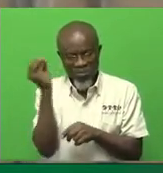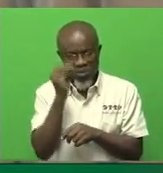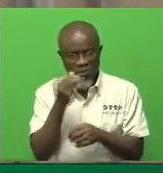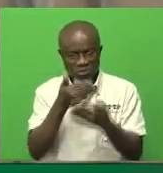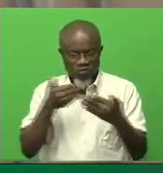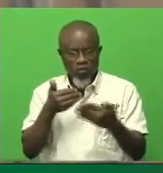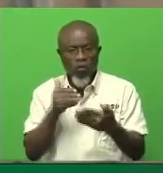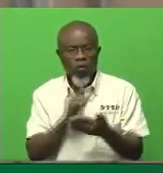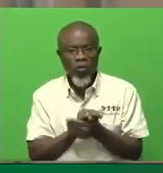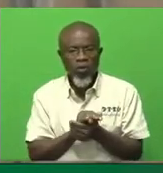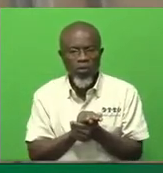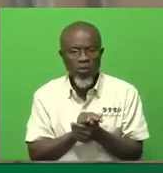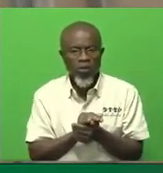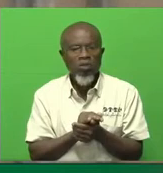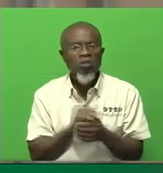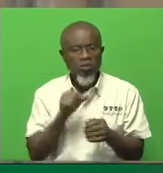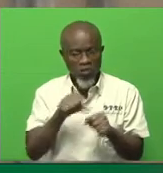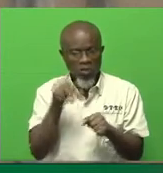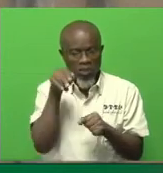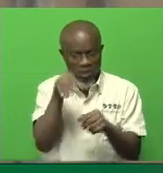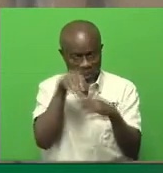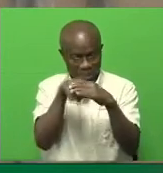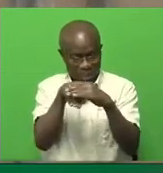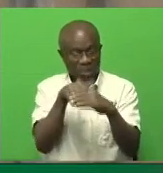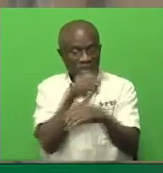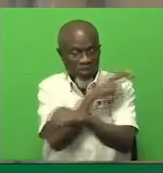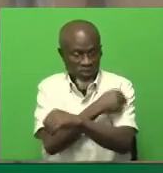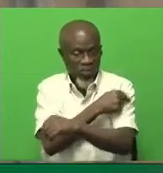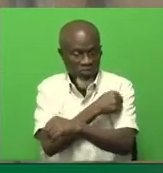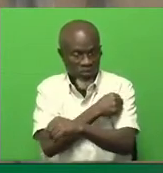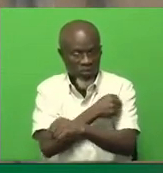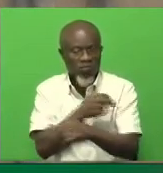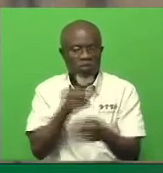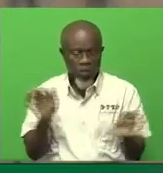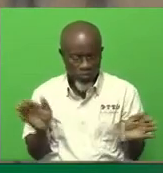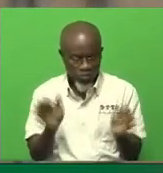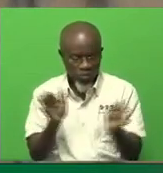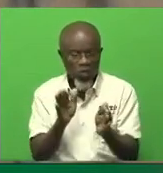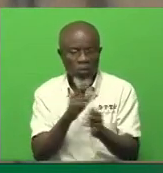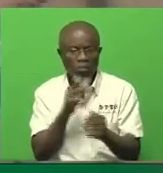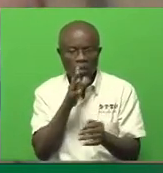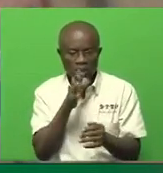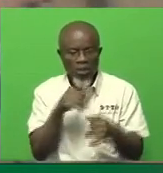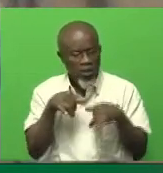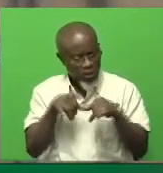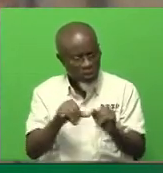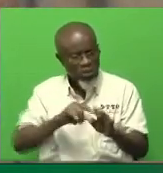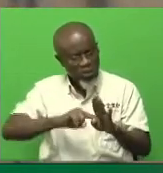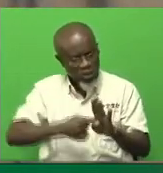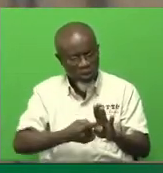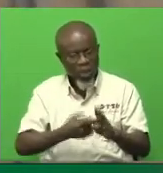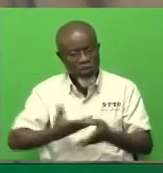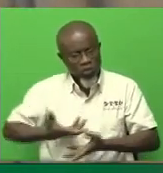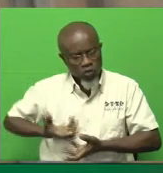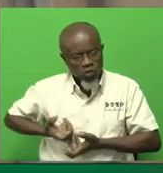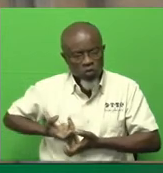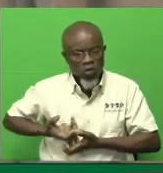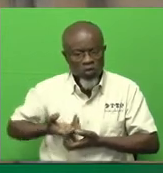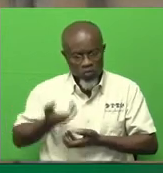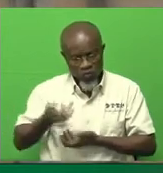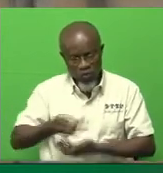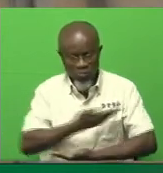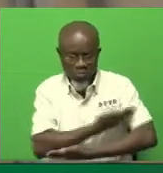with our mothers in hospital to start to consider breastfeeding as exclusive means of nutrition